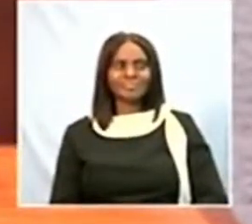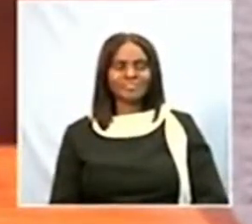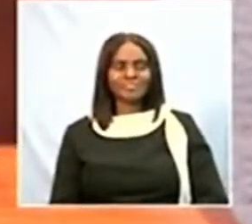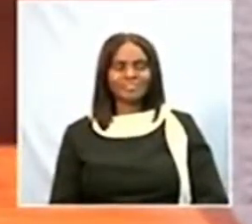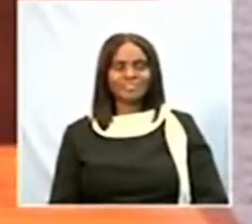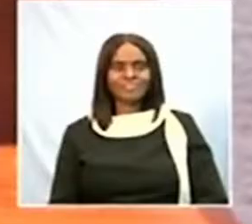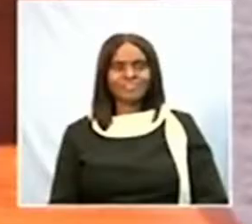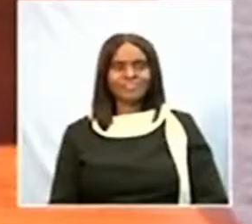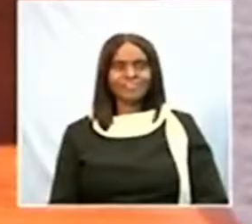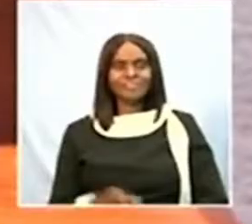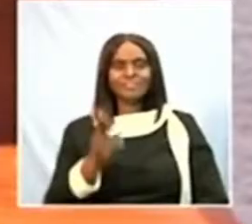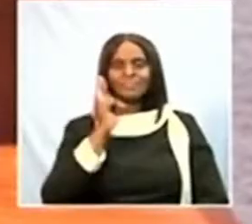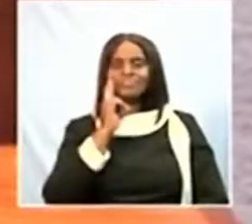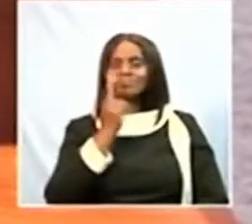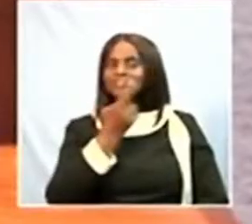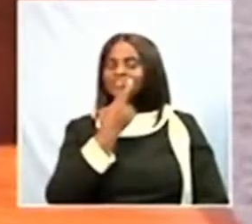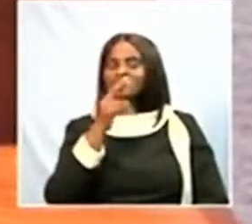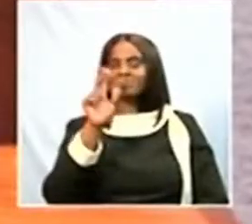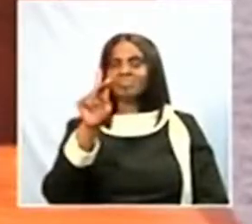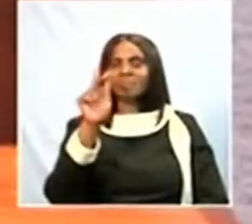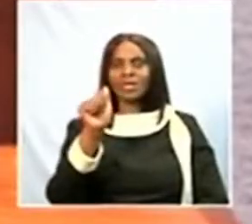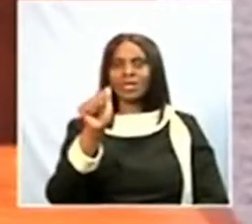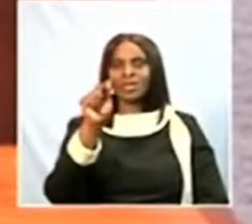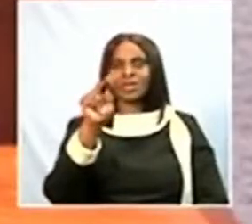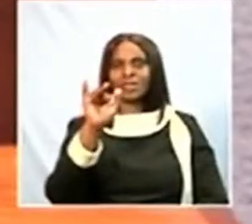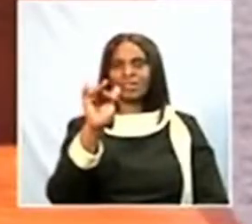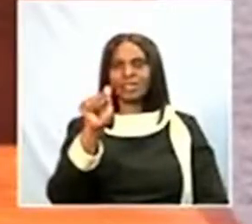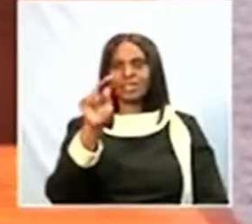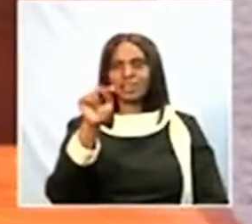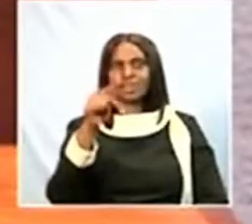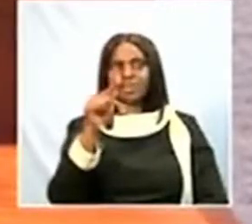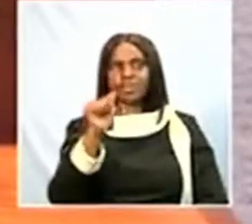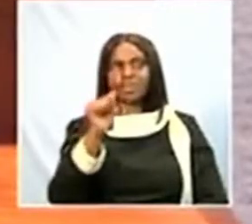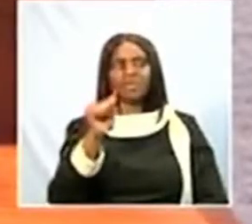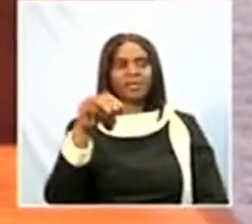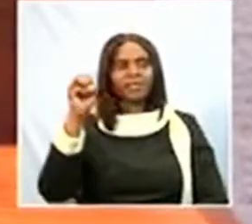Honorable Ruth Kanyemba, Munali Constituency.